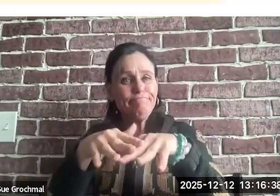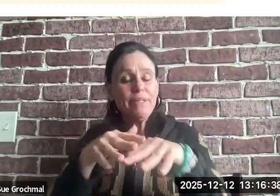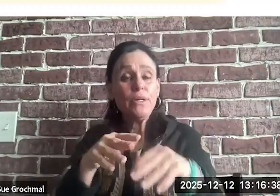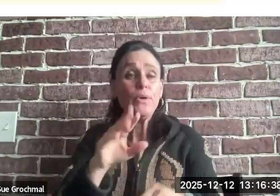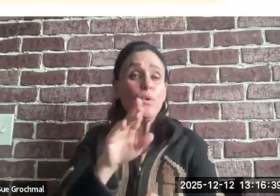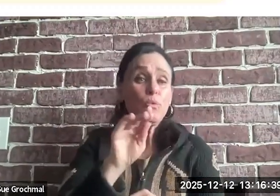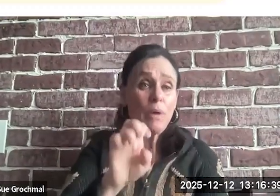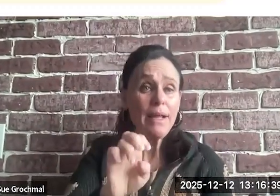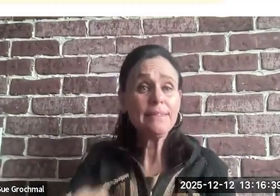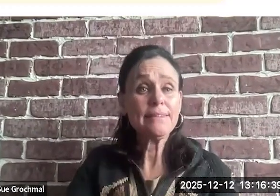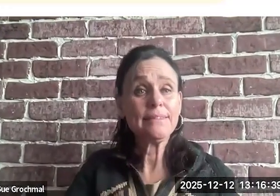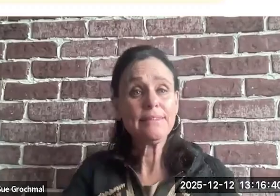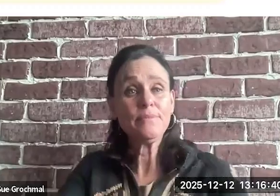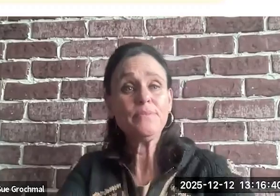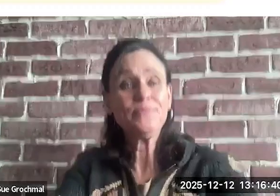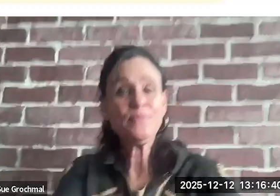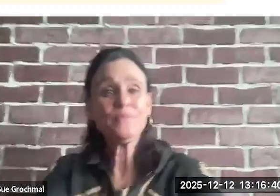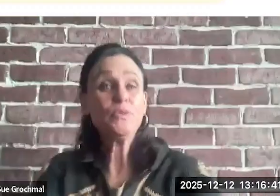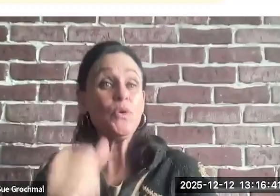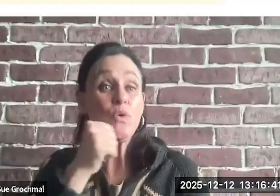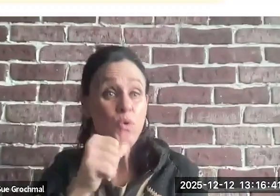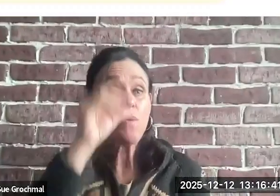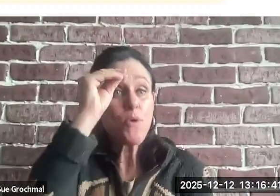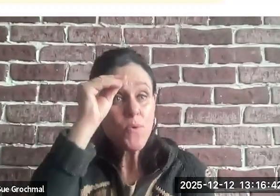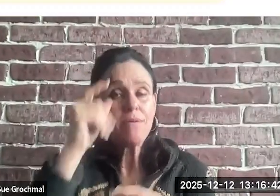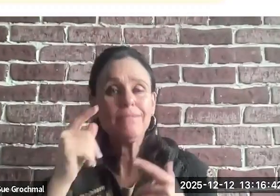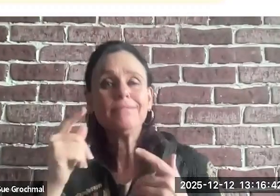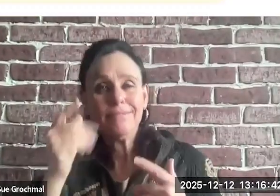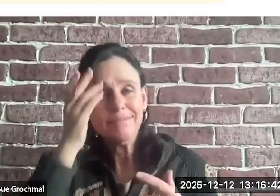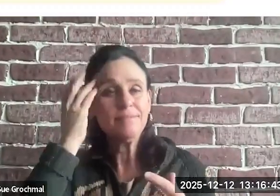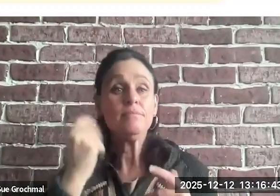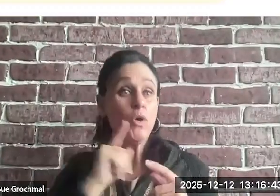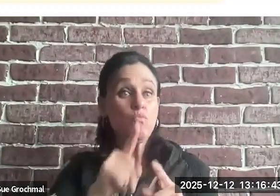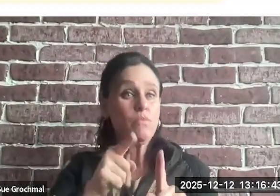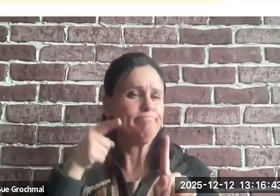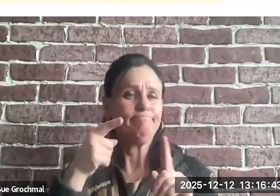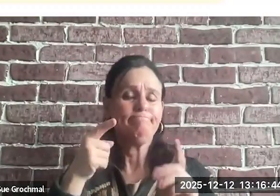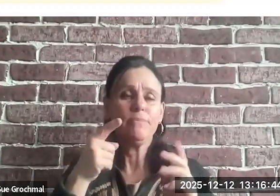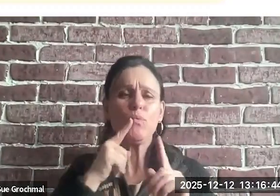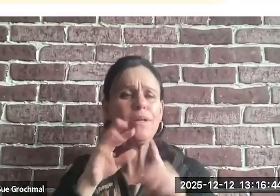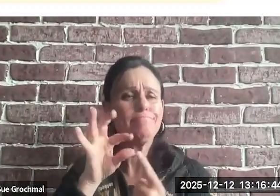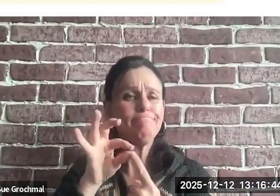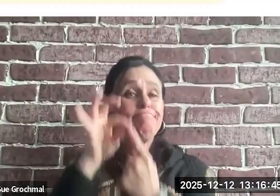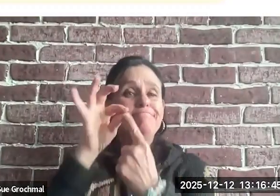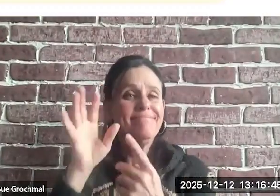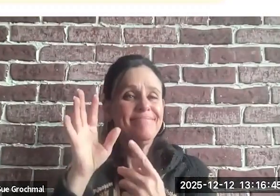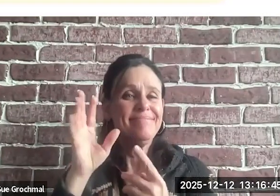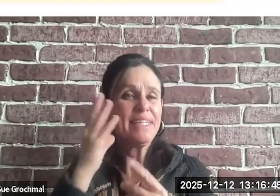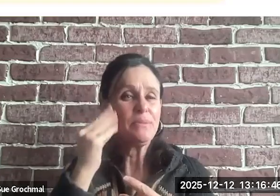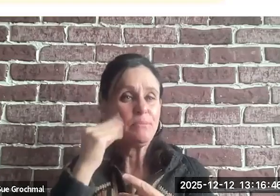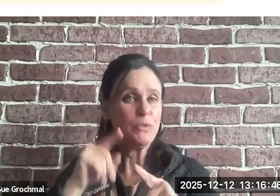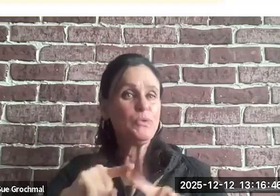gender, indigeneity, and location, and together really creates distinct experiences during